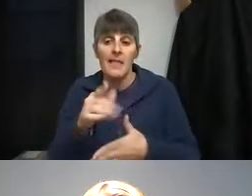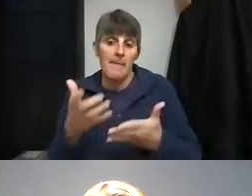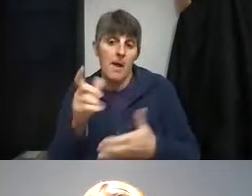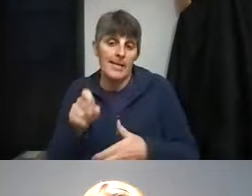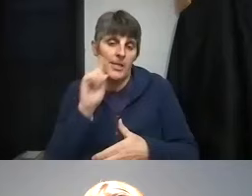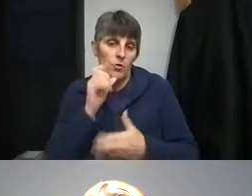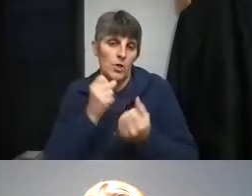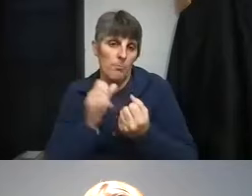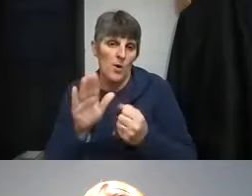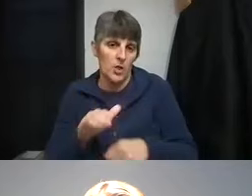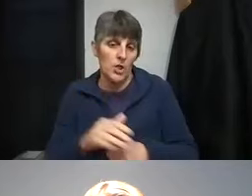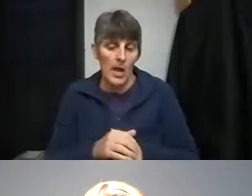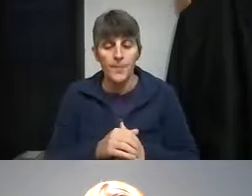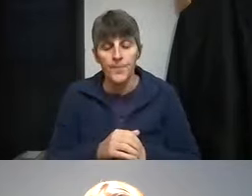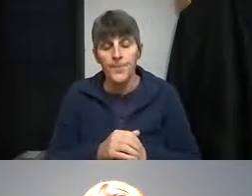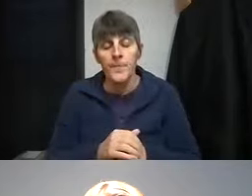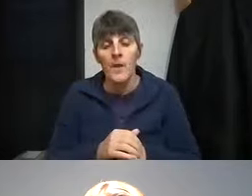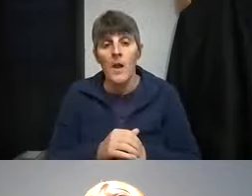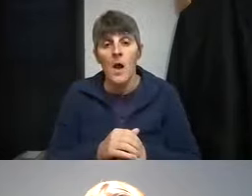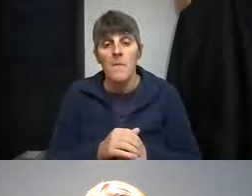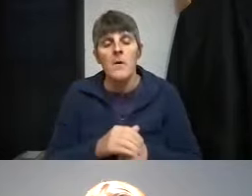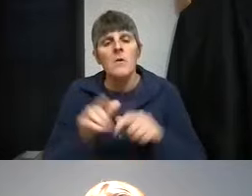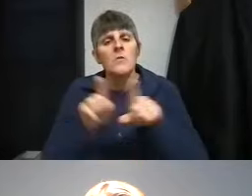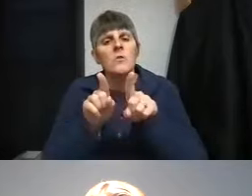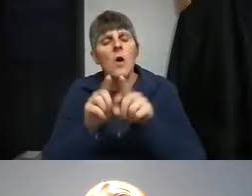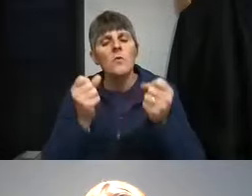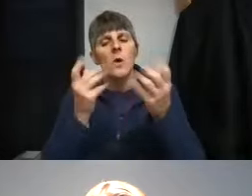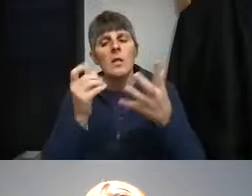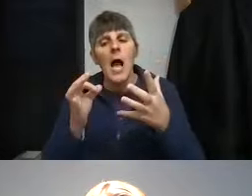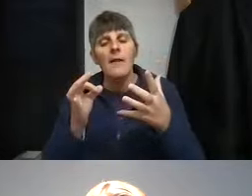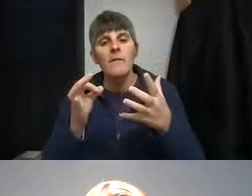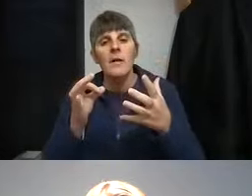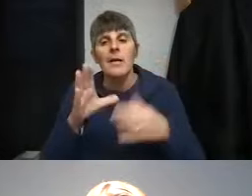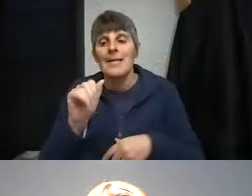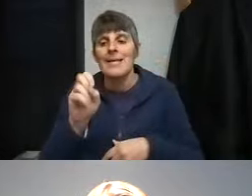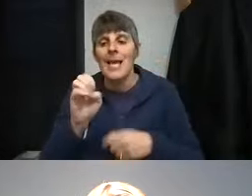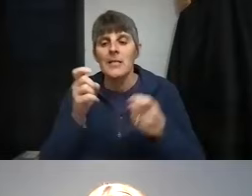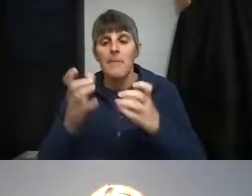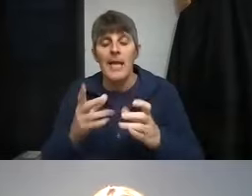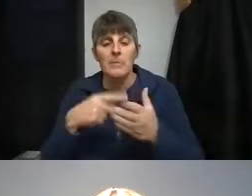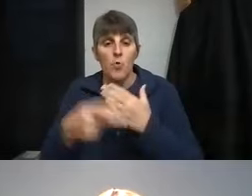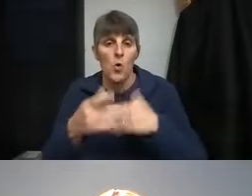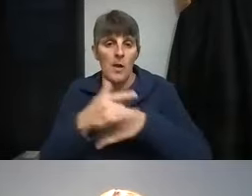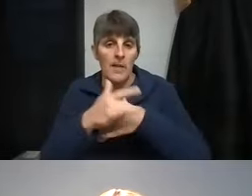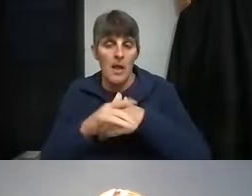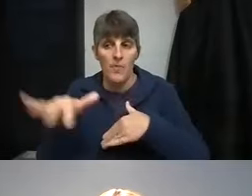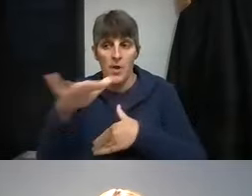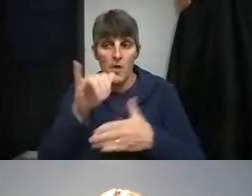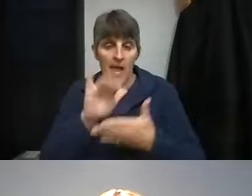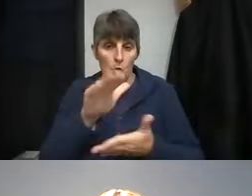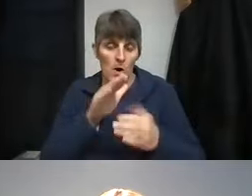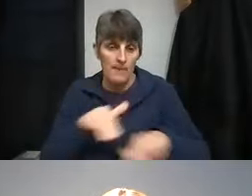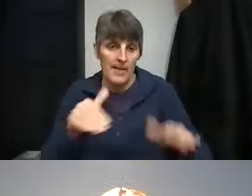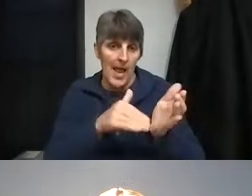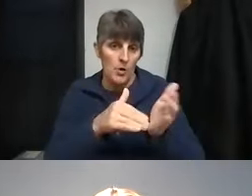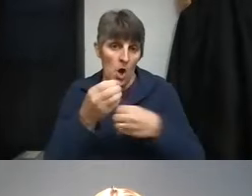to support their child. There's also a lot of case management programs out there that your pediatric office